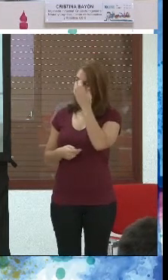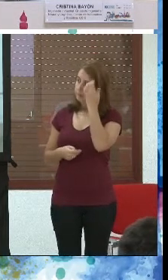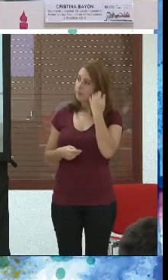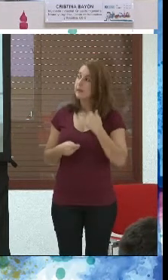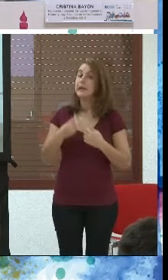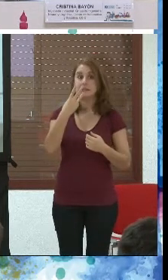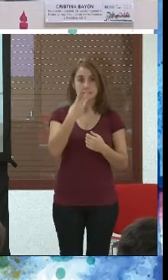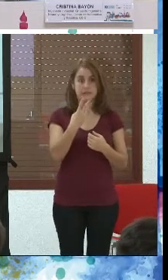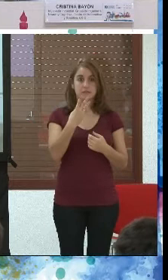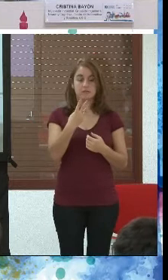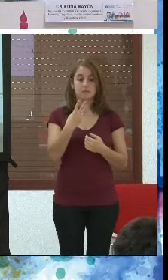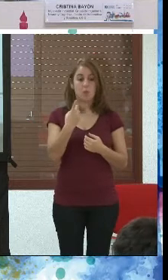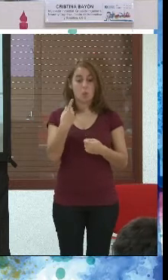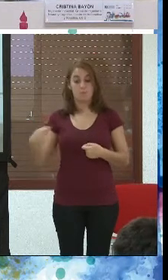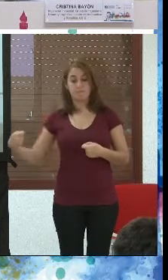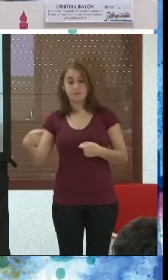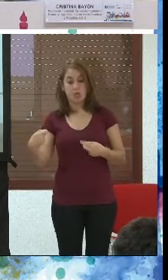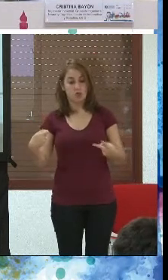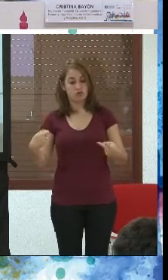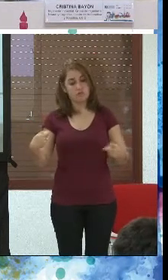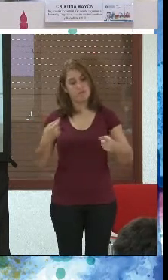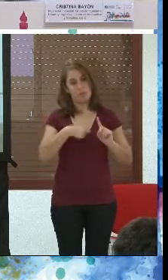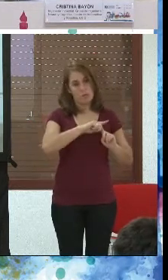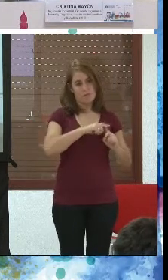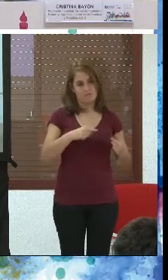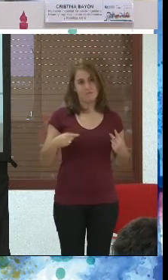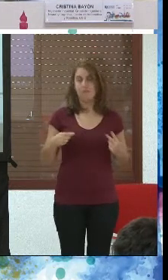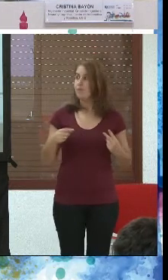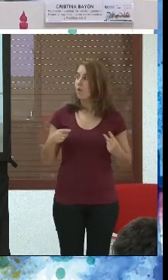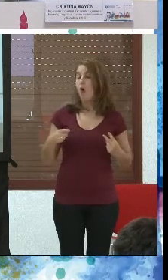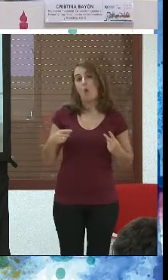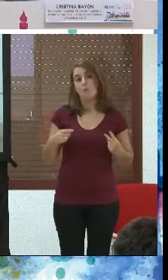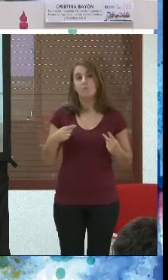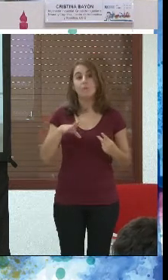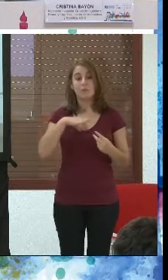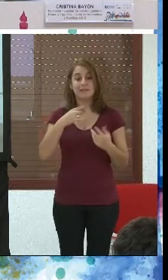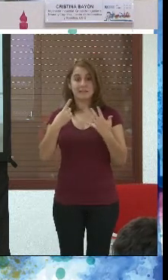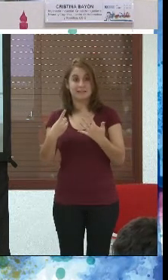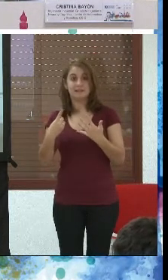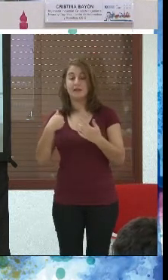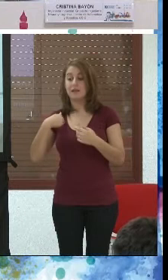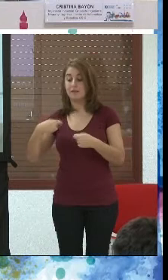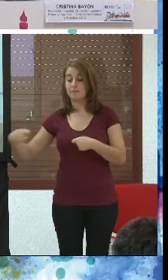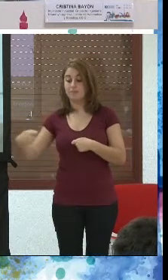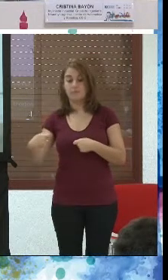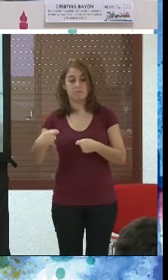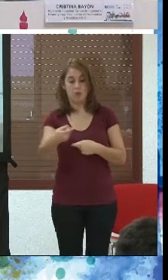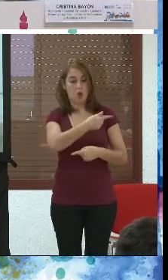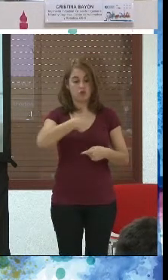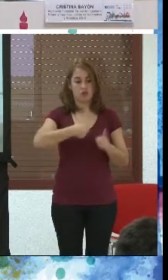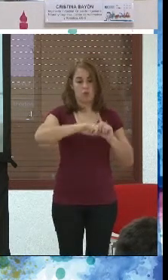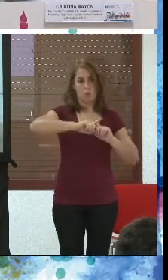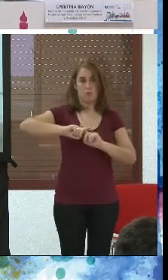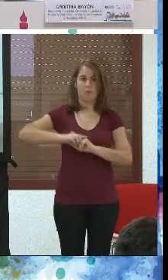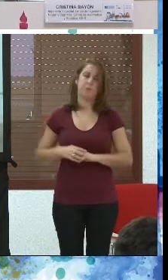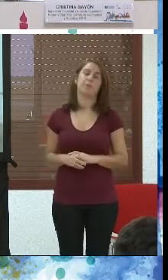into adjacent electrodes. A tripolar is you inject with one and recover in two, or hexapolar, you